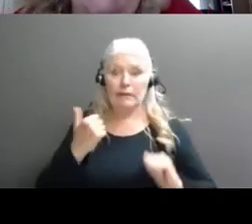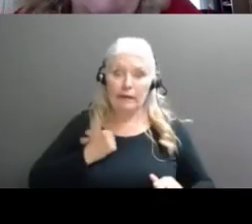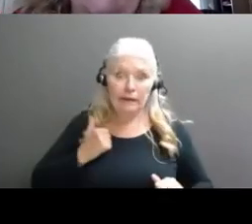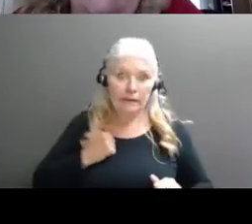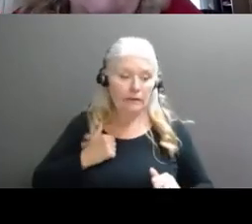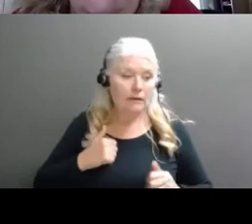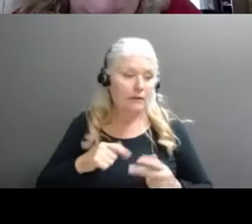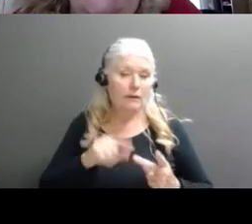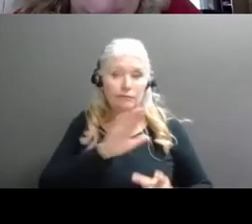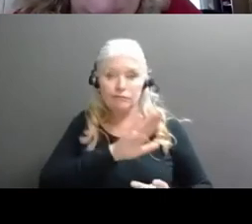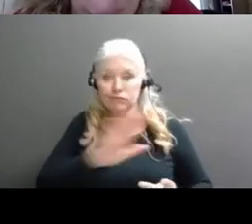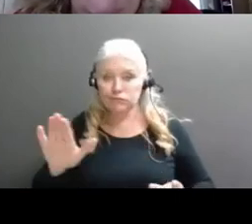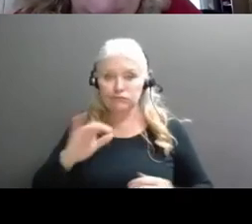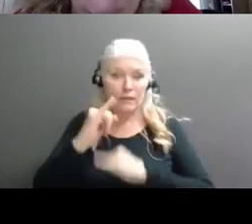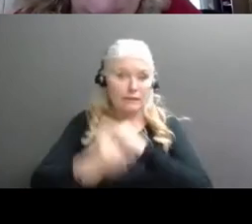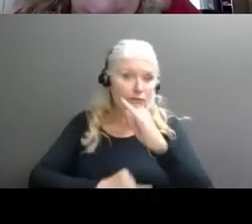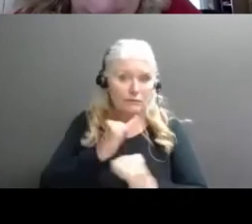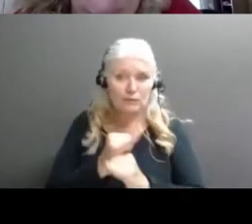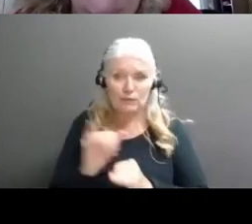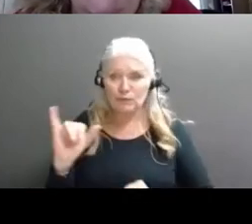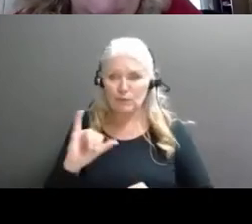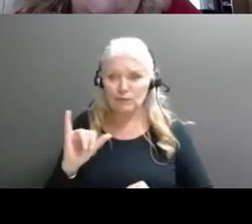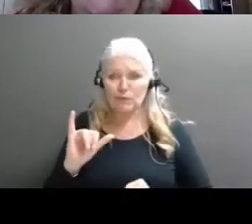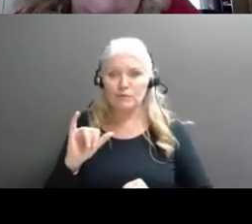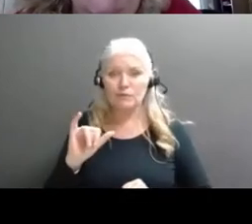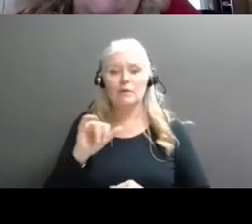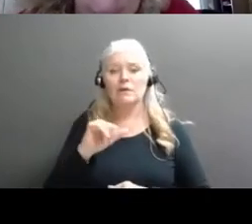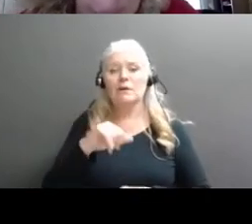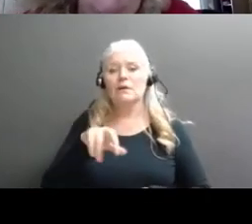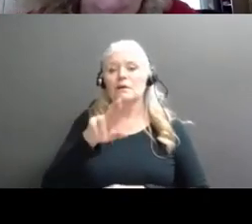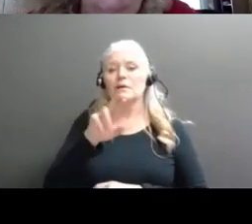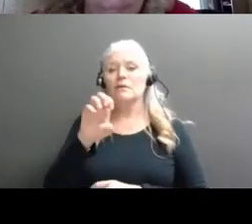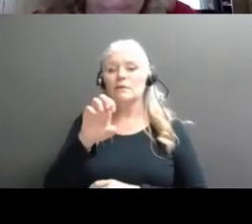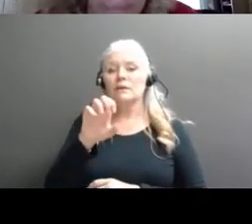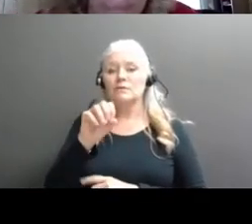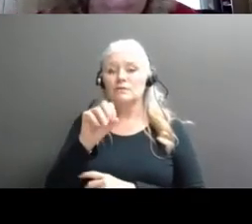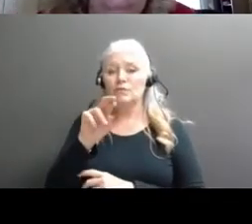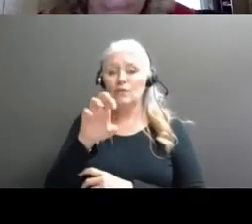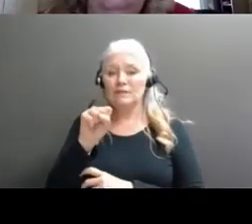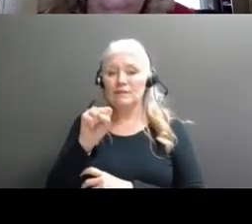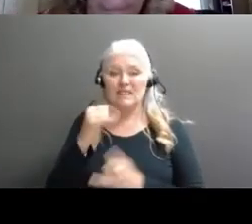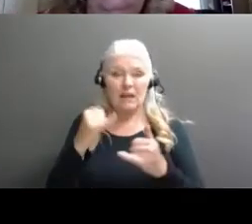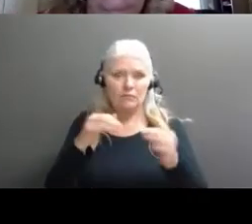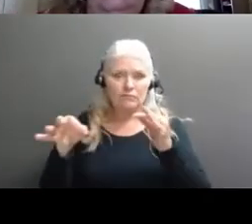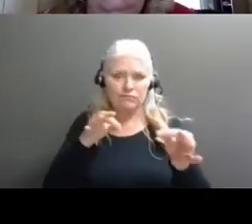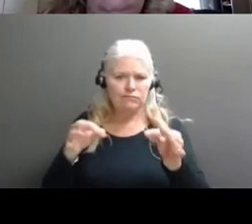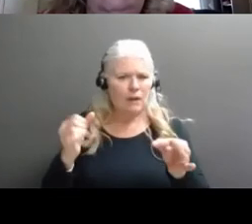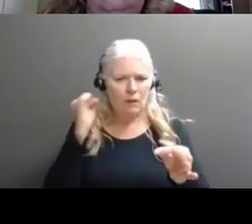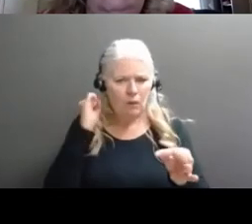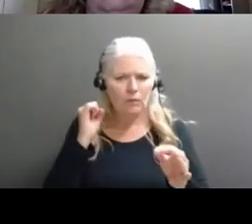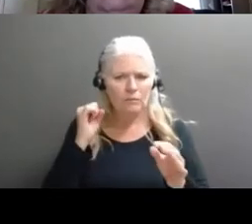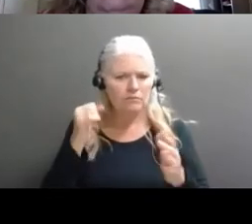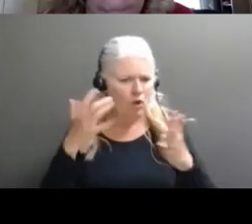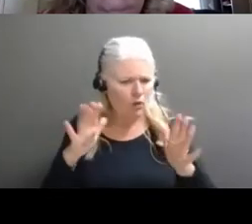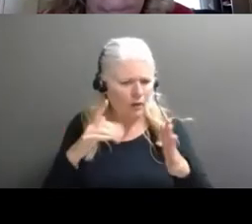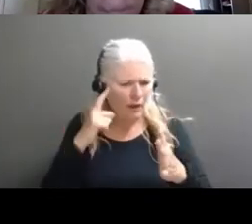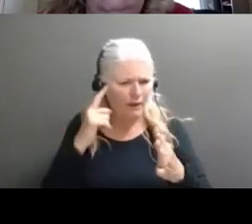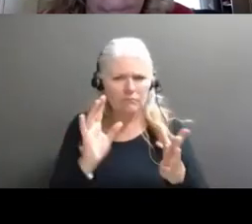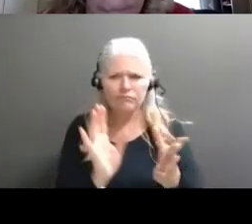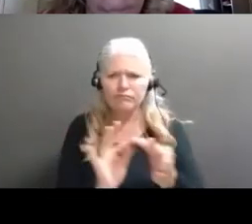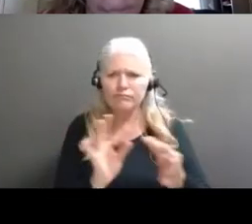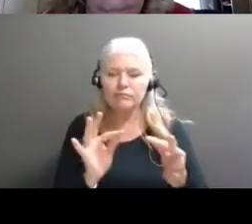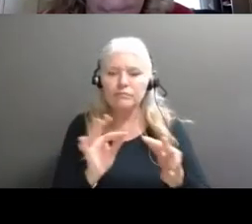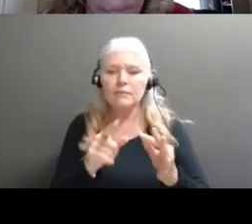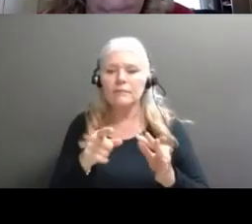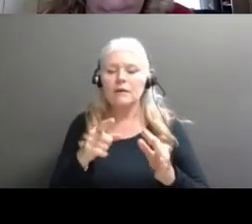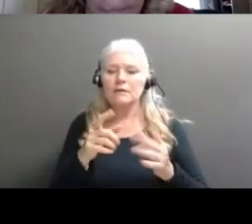a lot we see are the resources that I won't go into now, because I think it was touched on a little bit, but like having